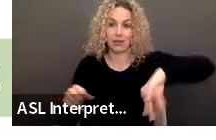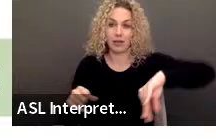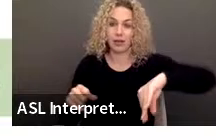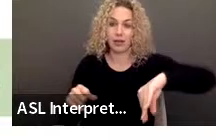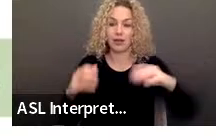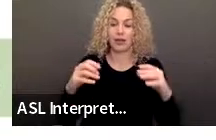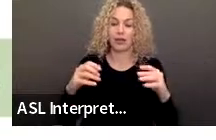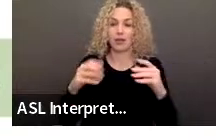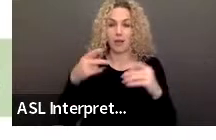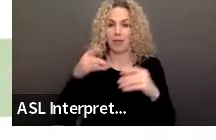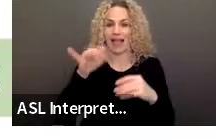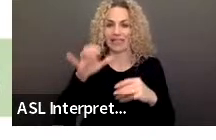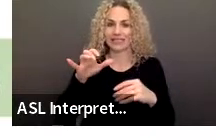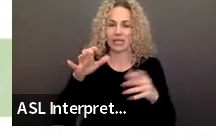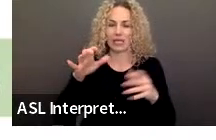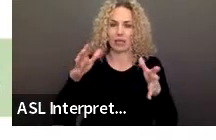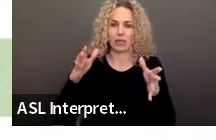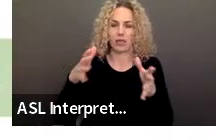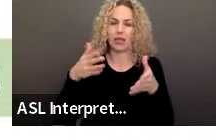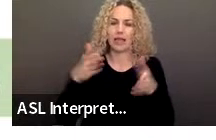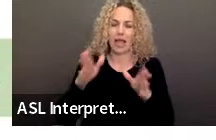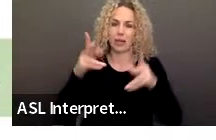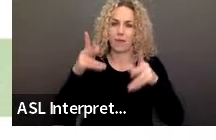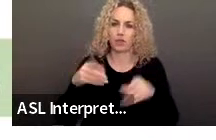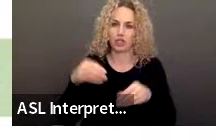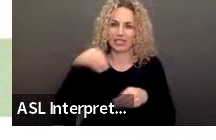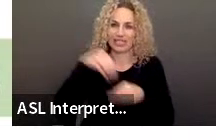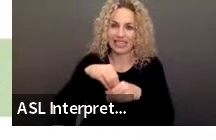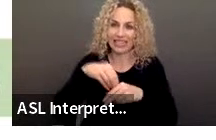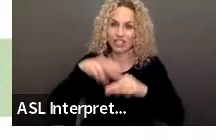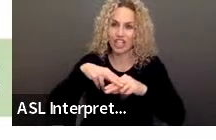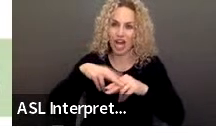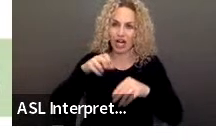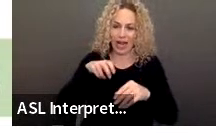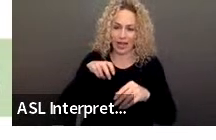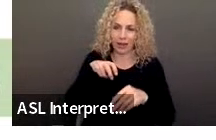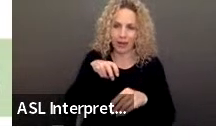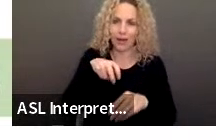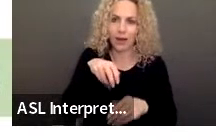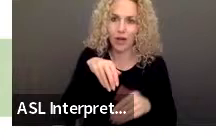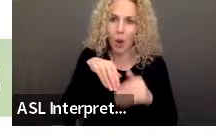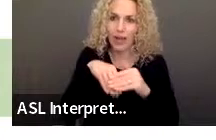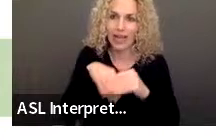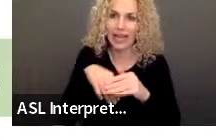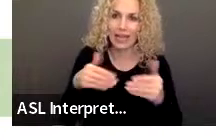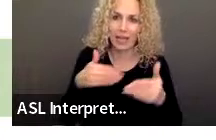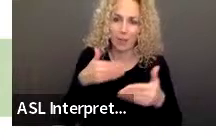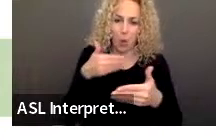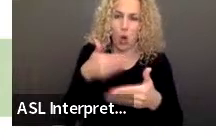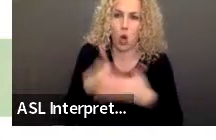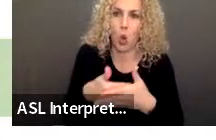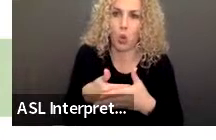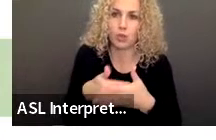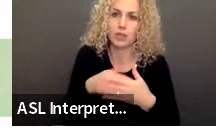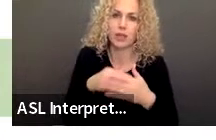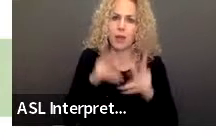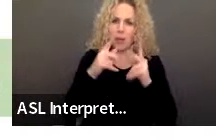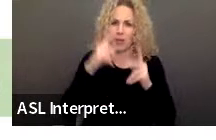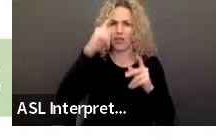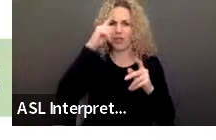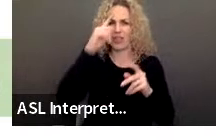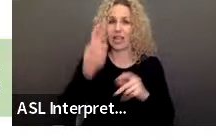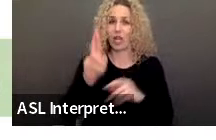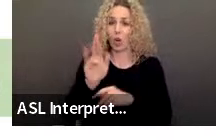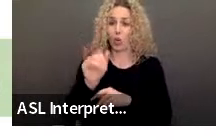formed mold that allows a person in a chair to sit at it or a wheelchair to roll up to it. Many people think that raised